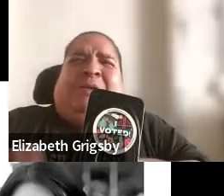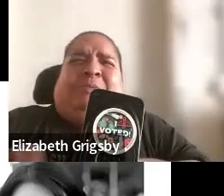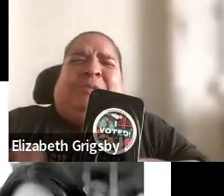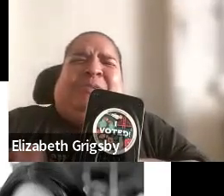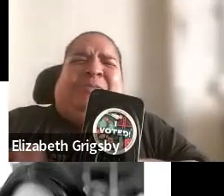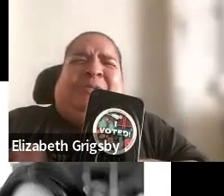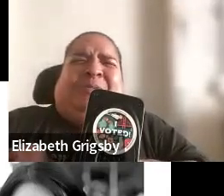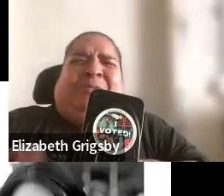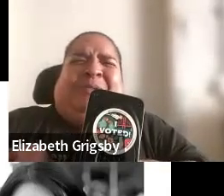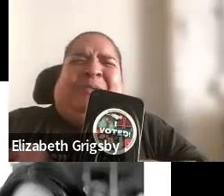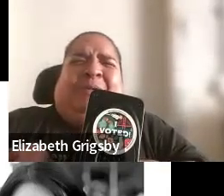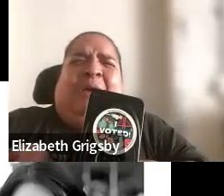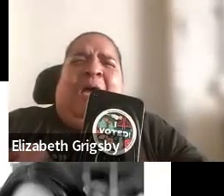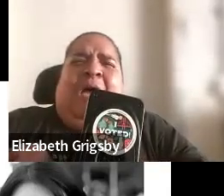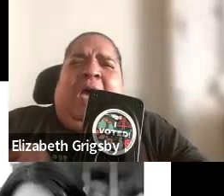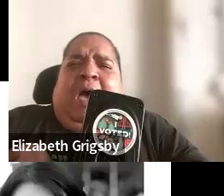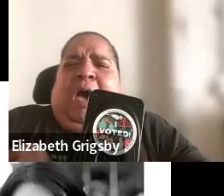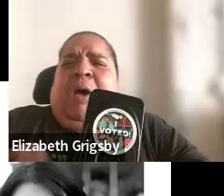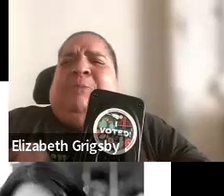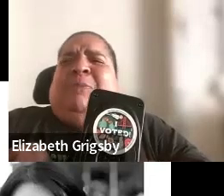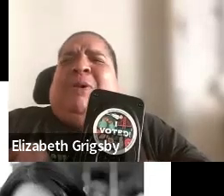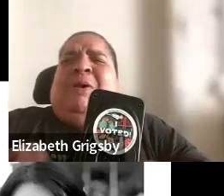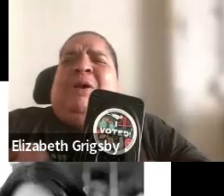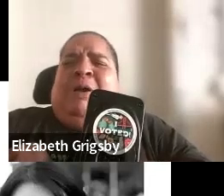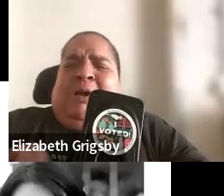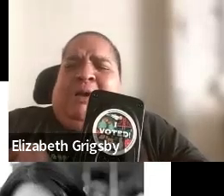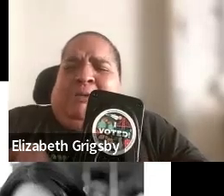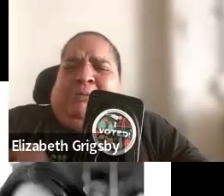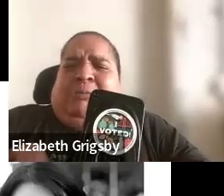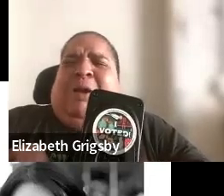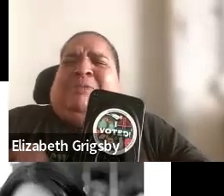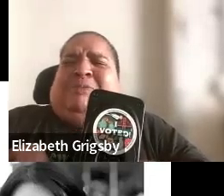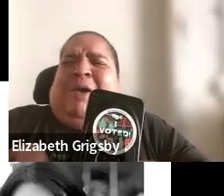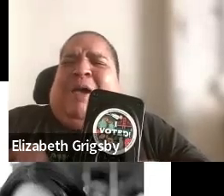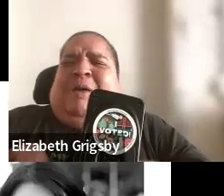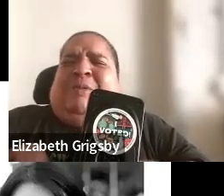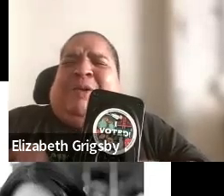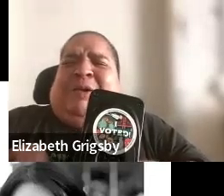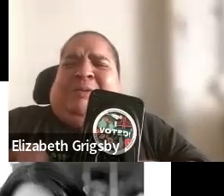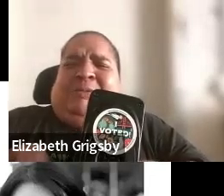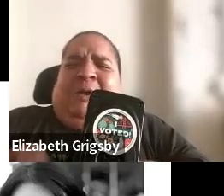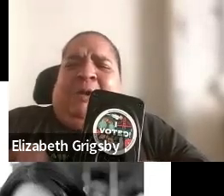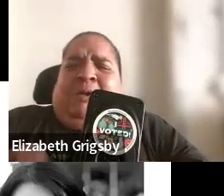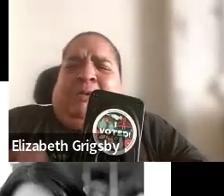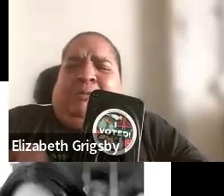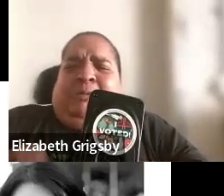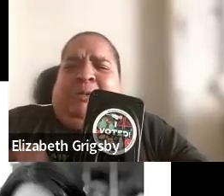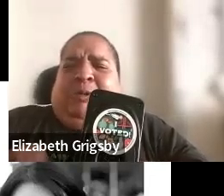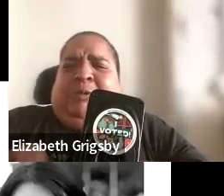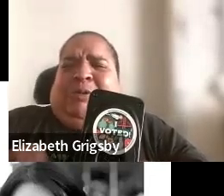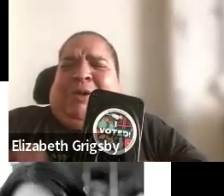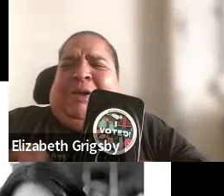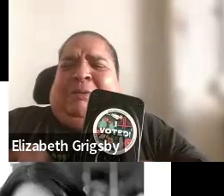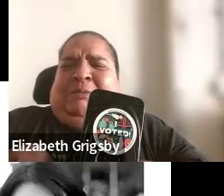Golden Gate Regional Center. I'm the rights advocate